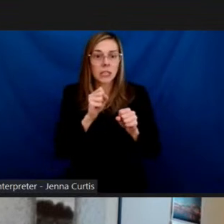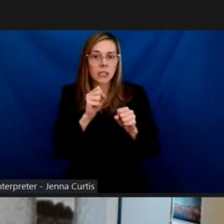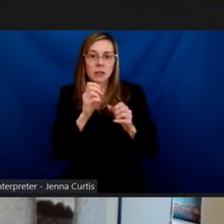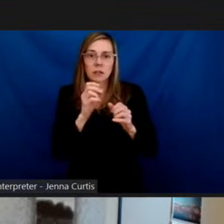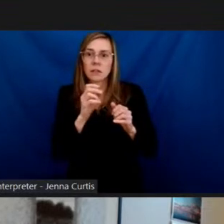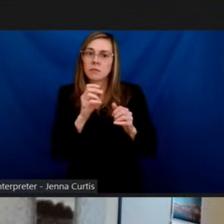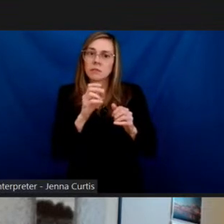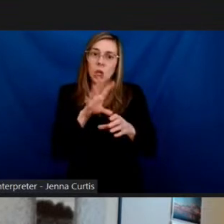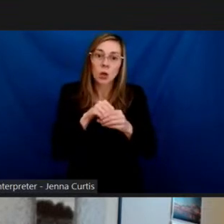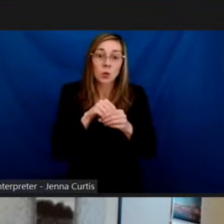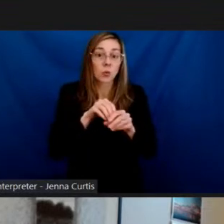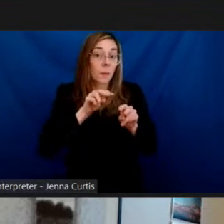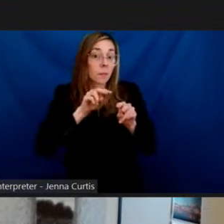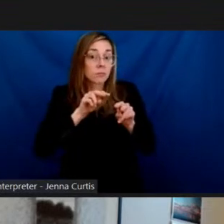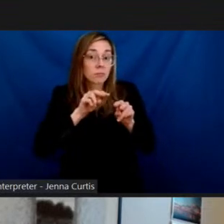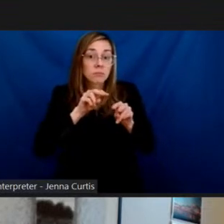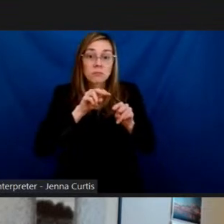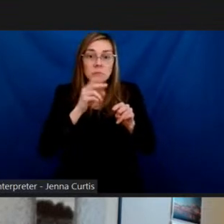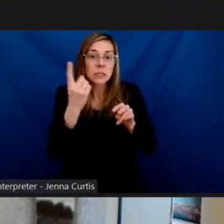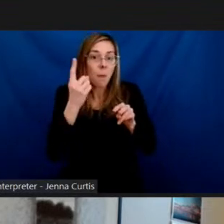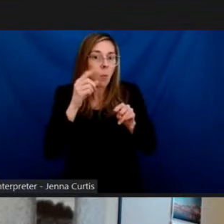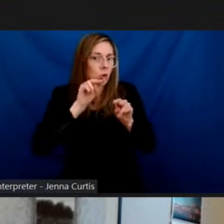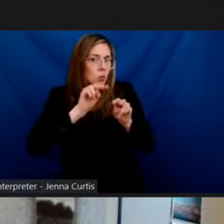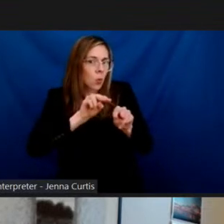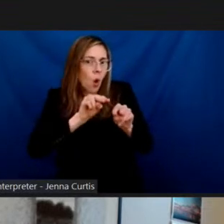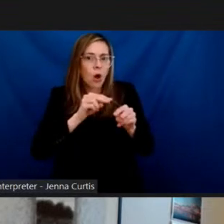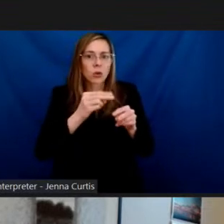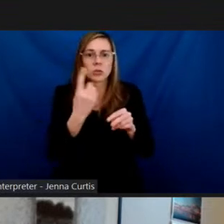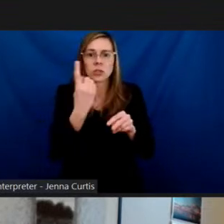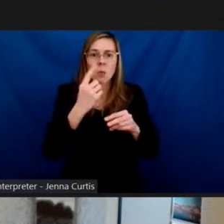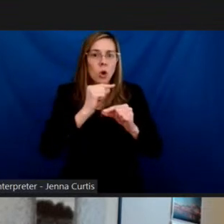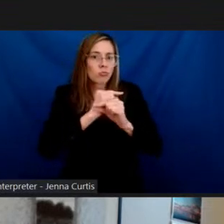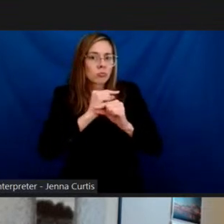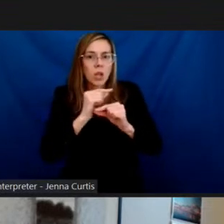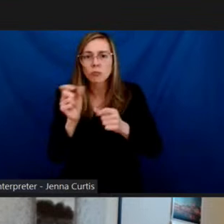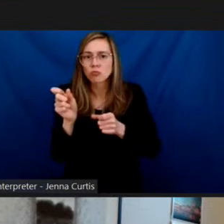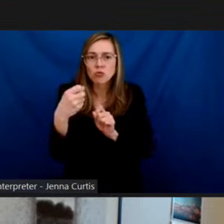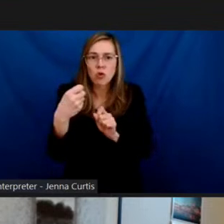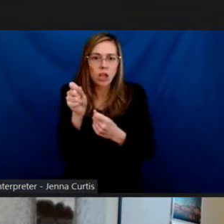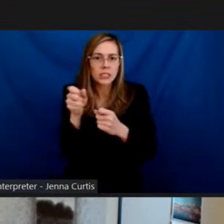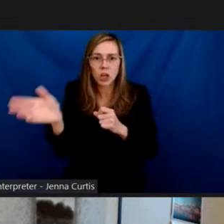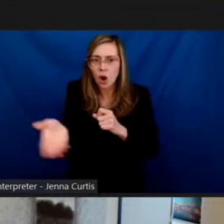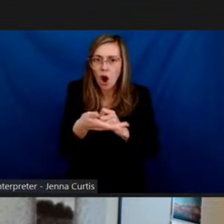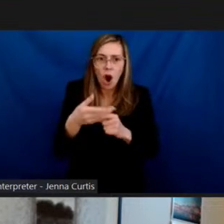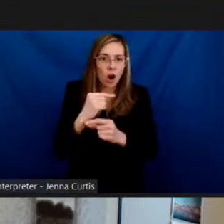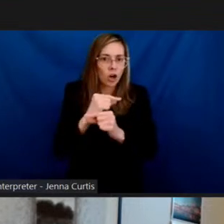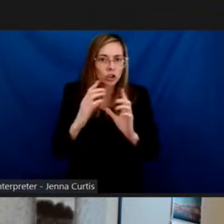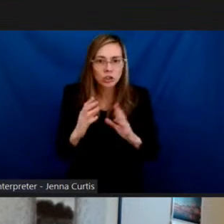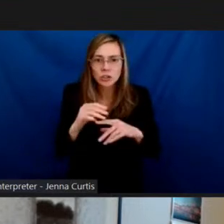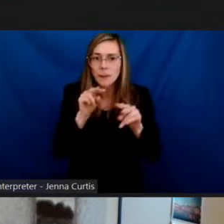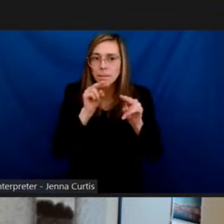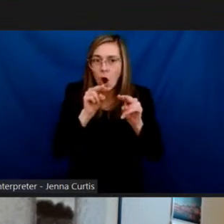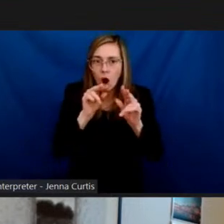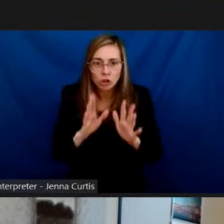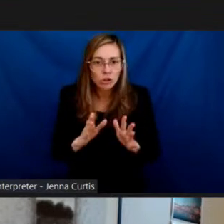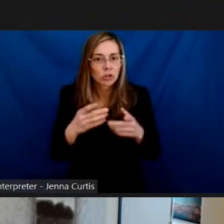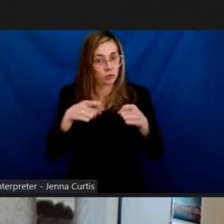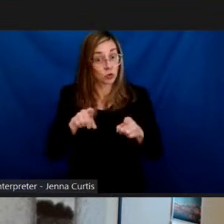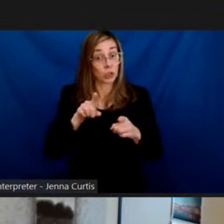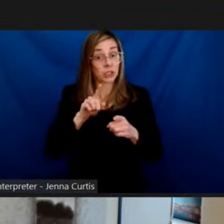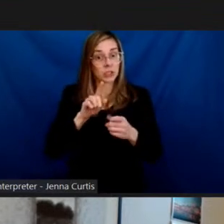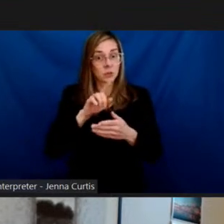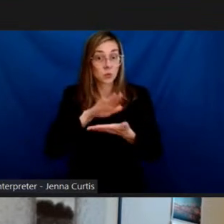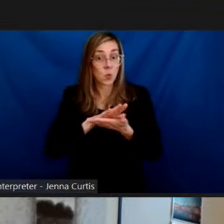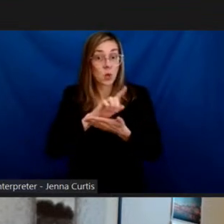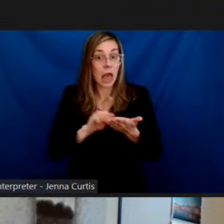work with your neighborhood on some other strategies around guards and whatnot, crossing guards and monitors during school hours, I